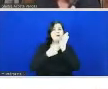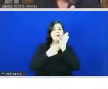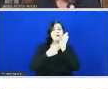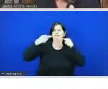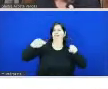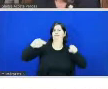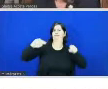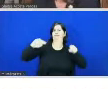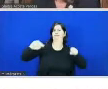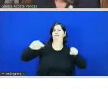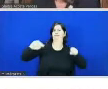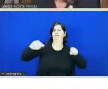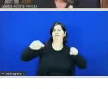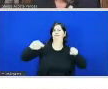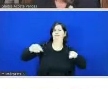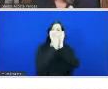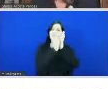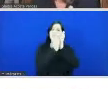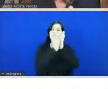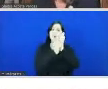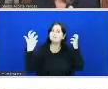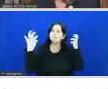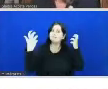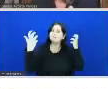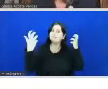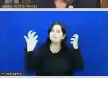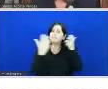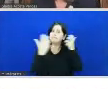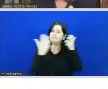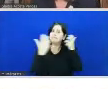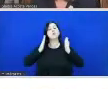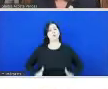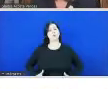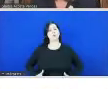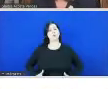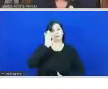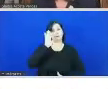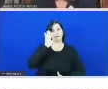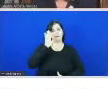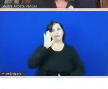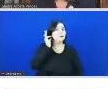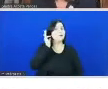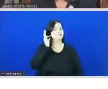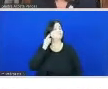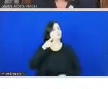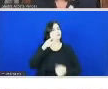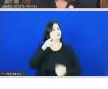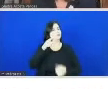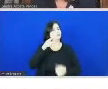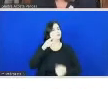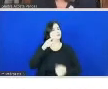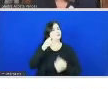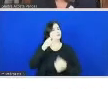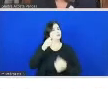to prevent and respond to intimate partner violence. Now, this issue has moved to the top of